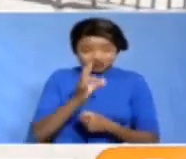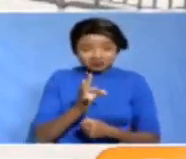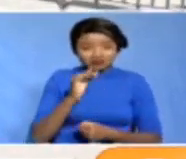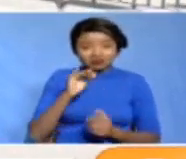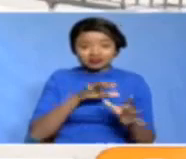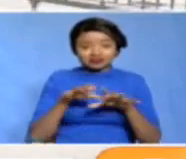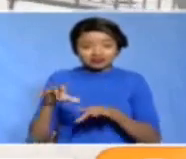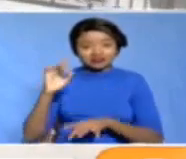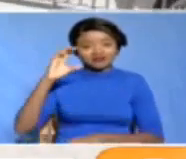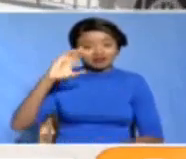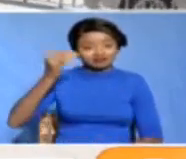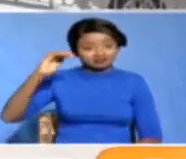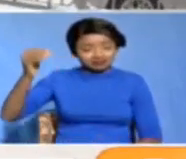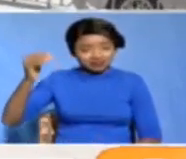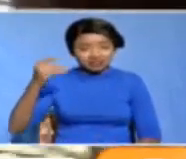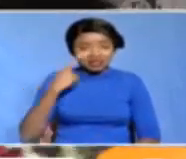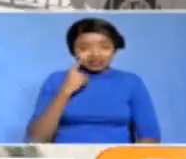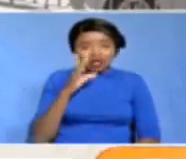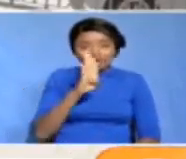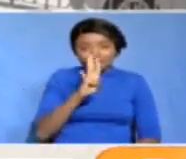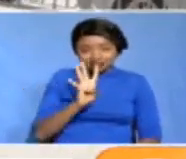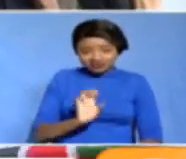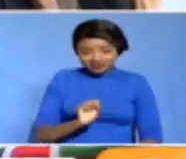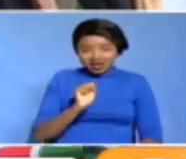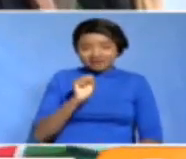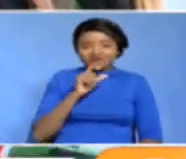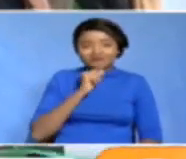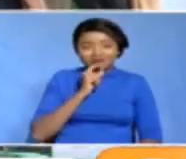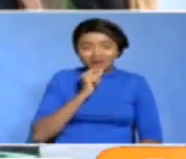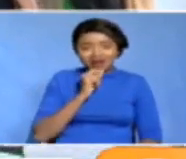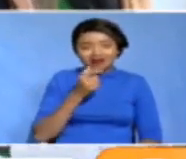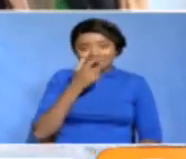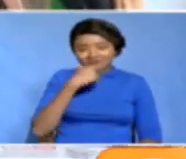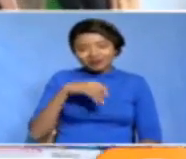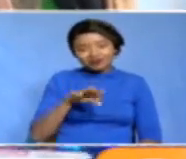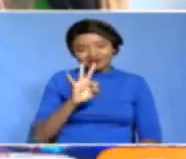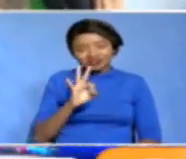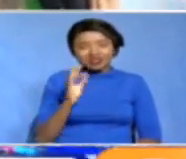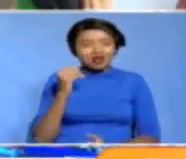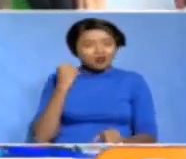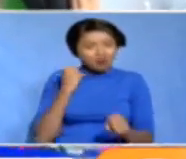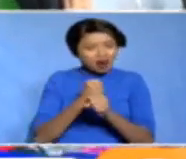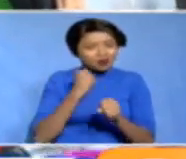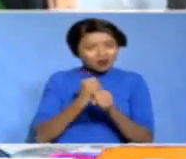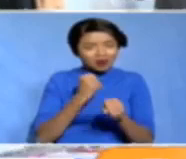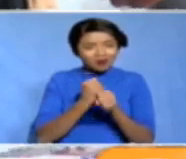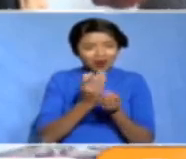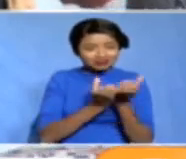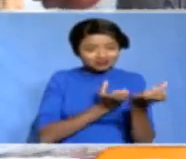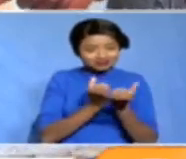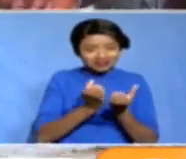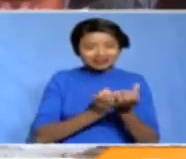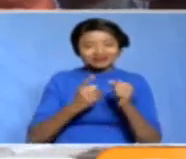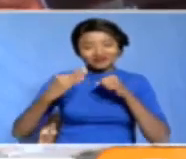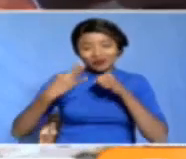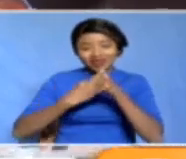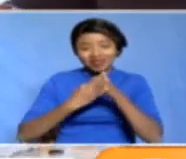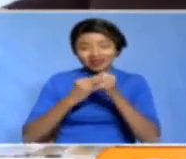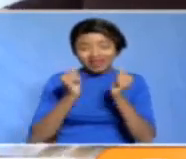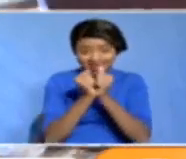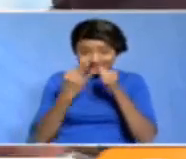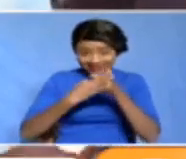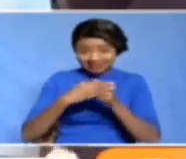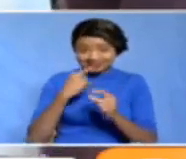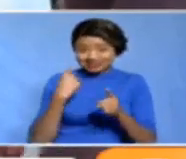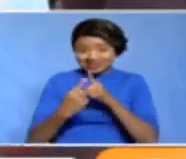capital. 45-year-old Joel Maingi is a father of three and has hoped for a living for 18 years now. He reckons that ridding the